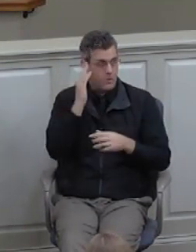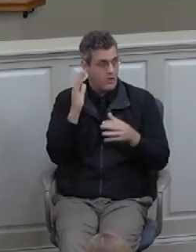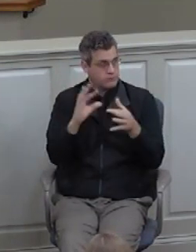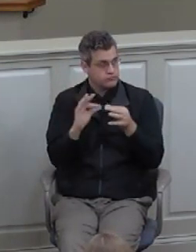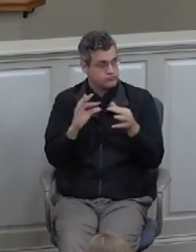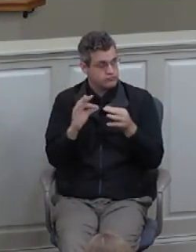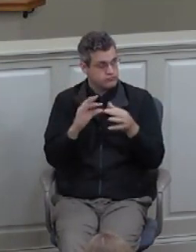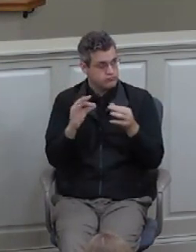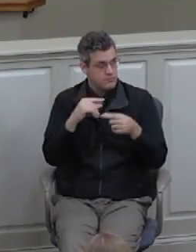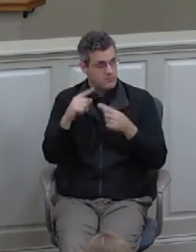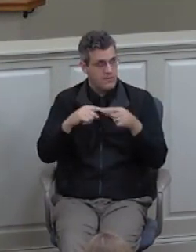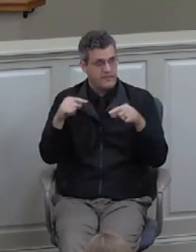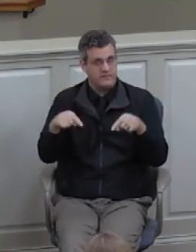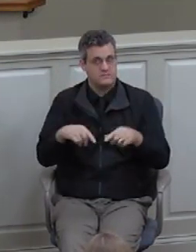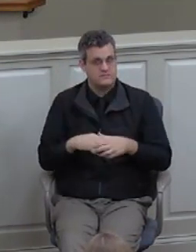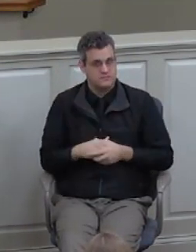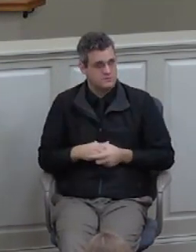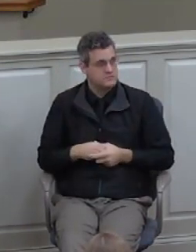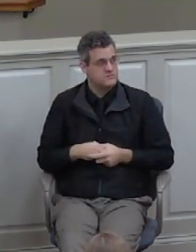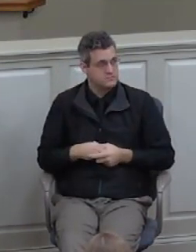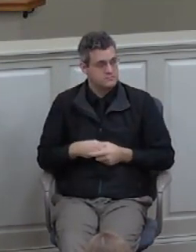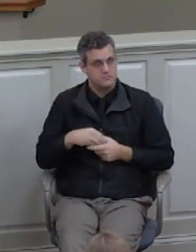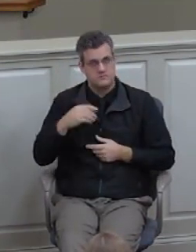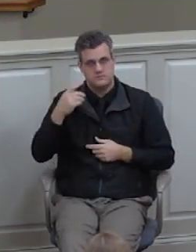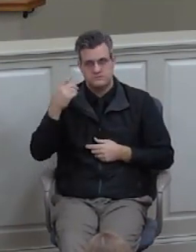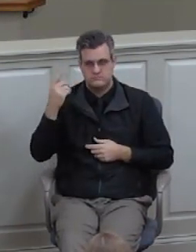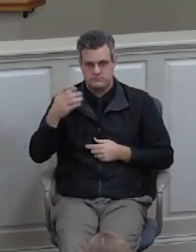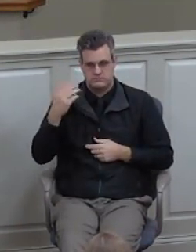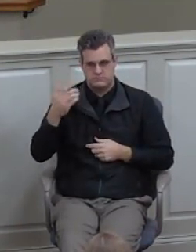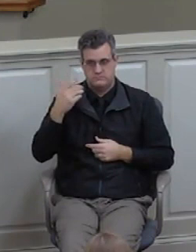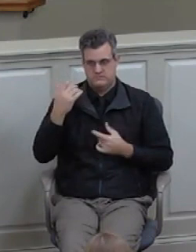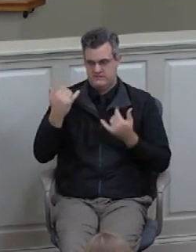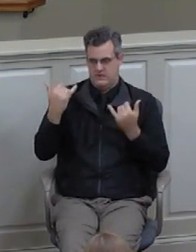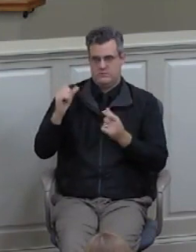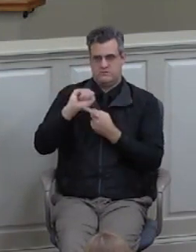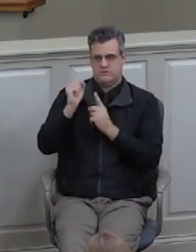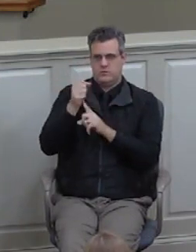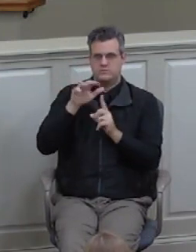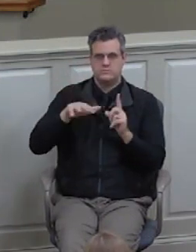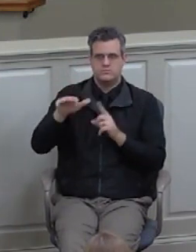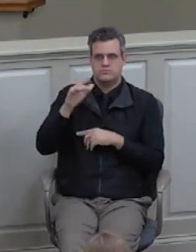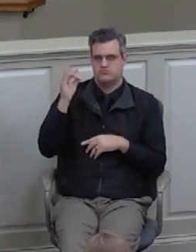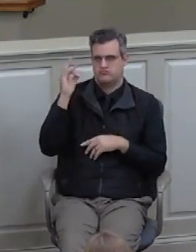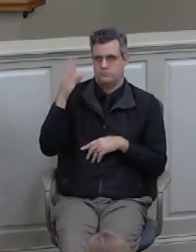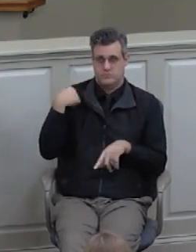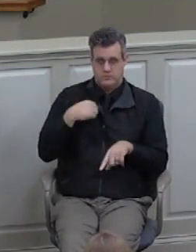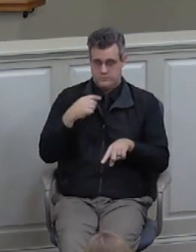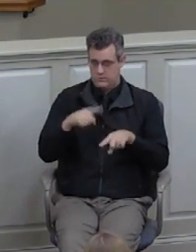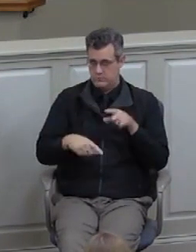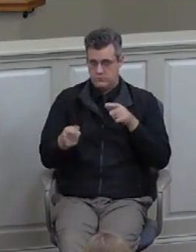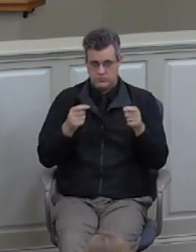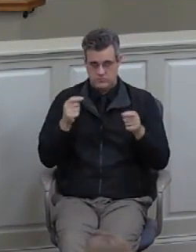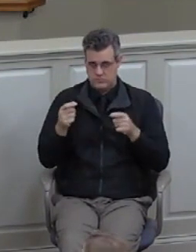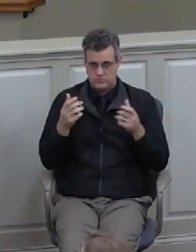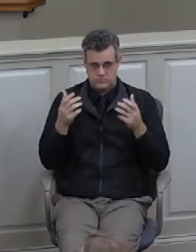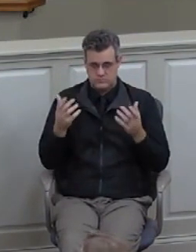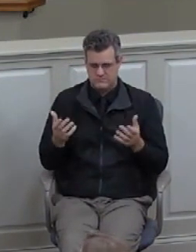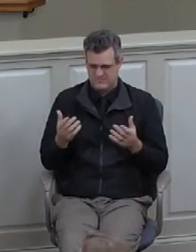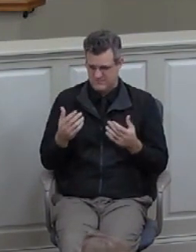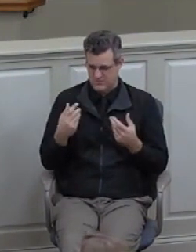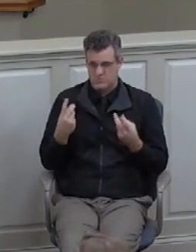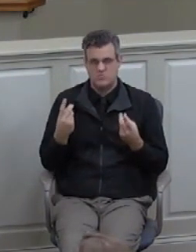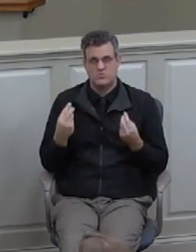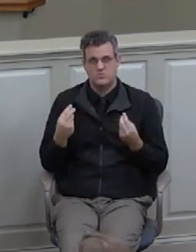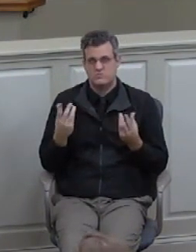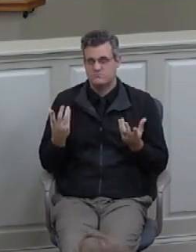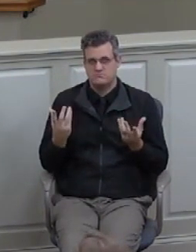this. But given the second set of circumstances, which are really beyond our control, I don't know what else we could